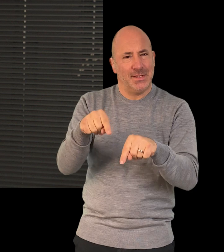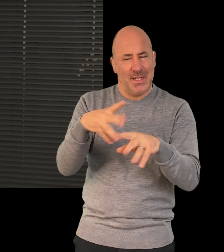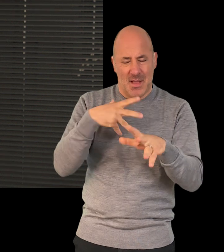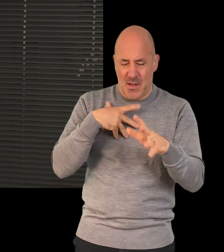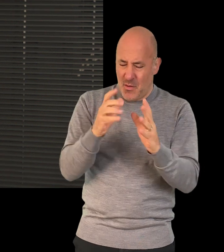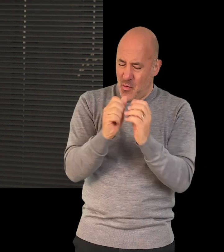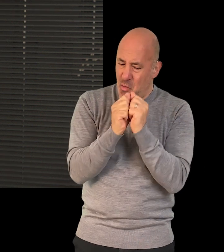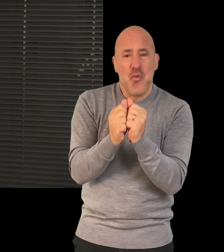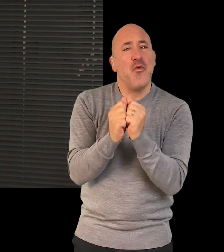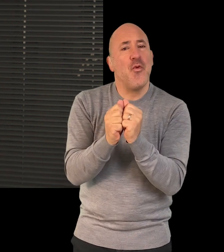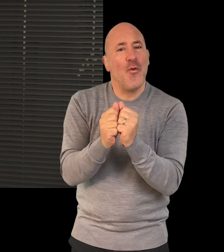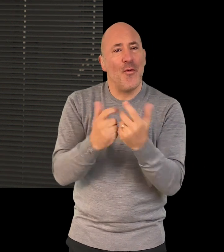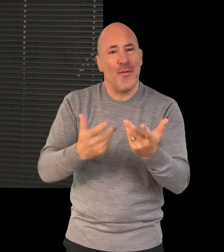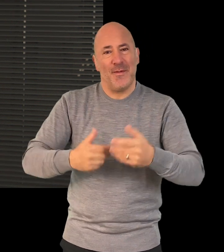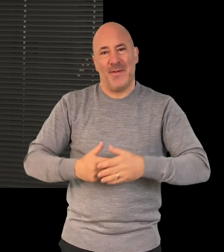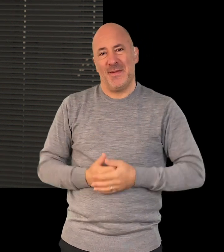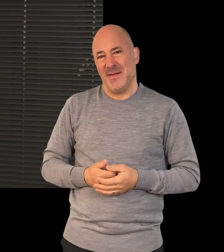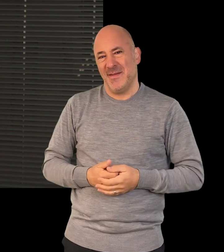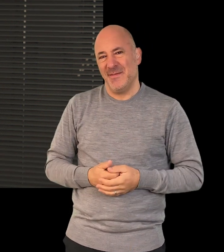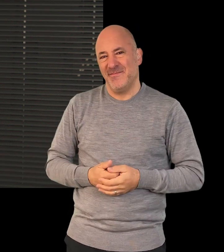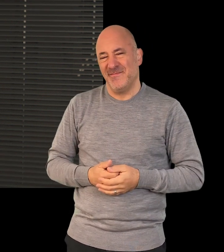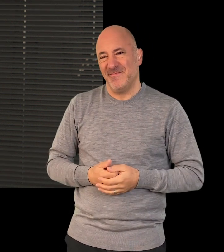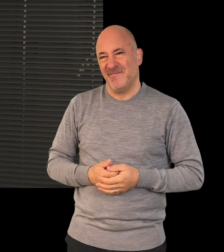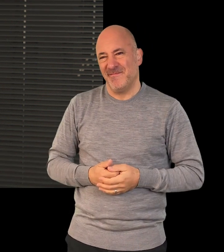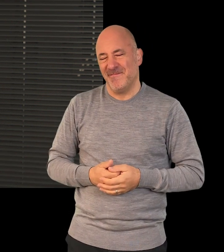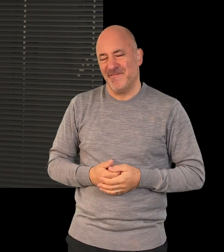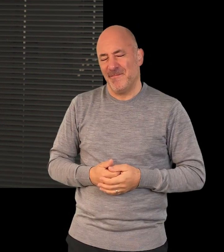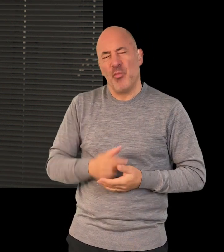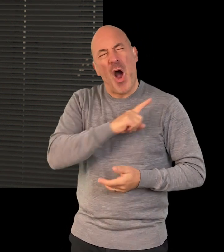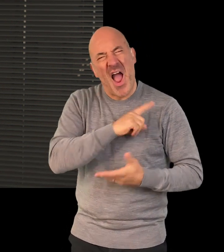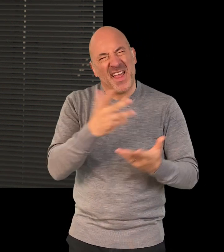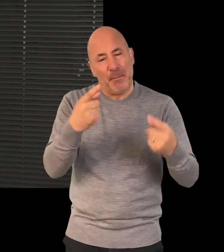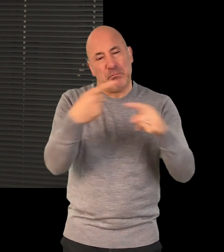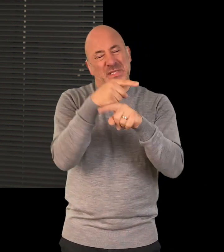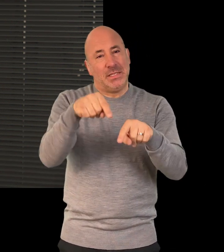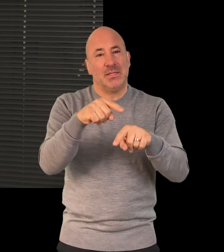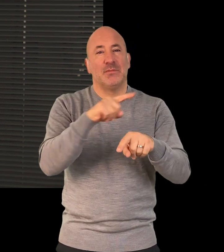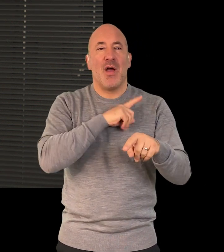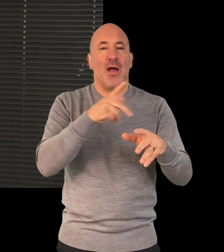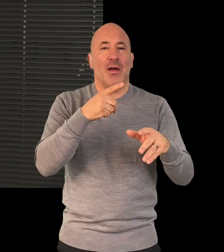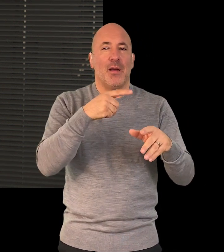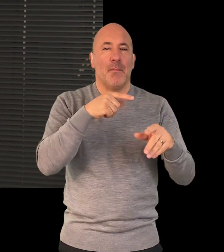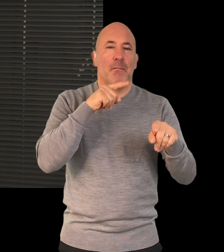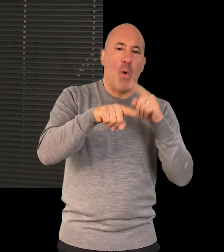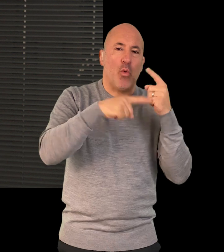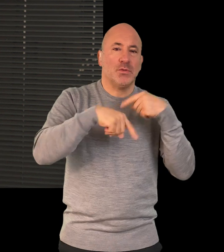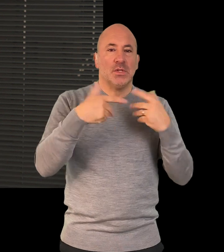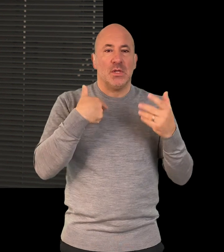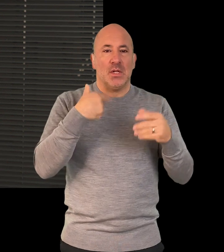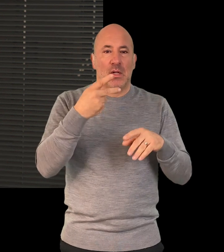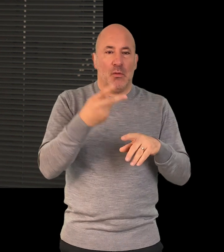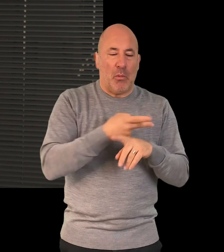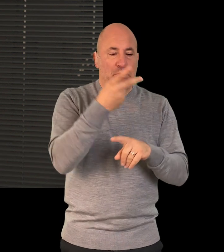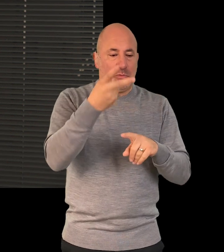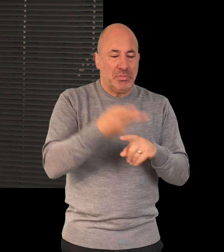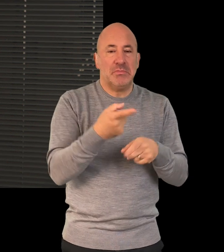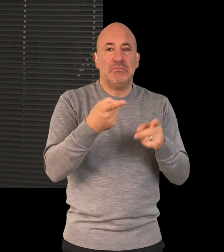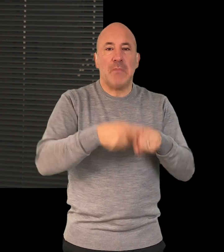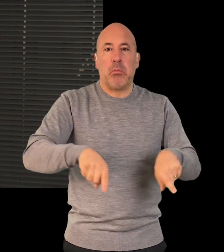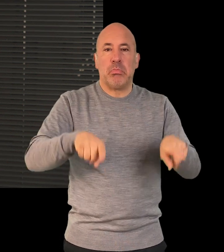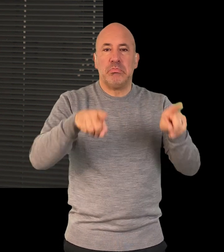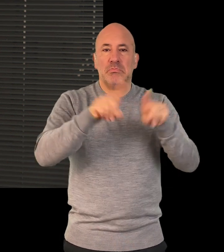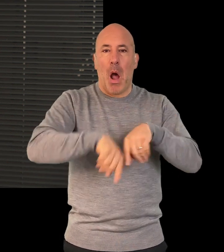often missed because we fall into patterns that are of